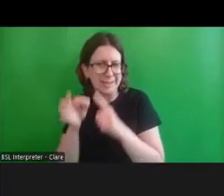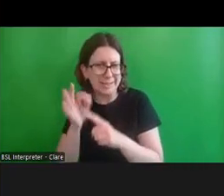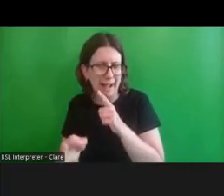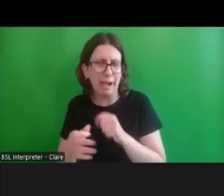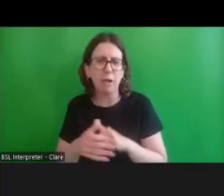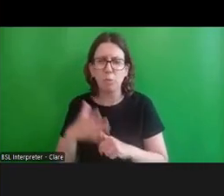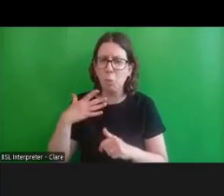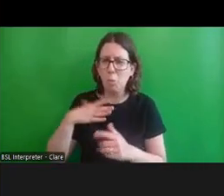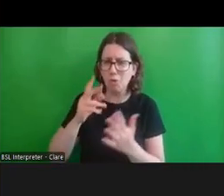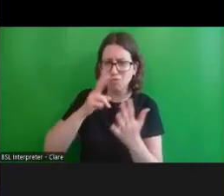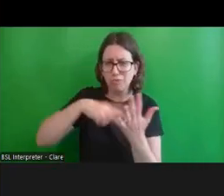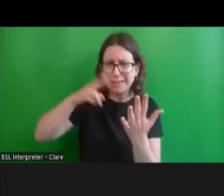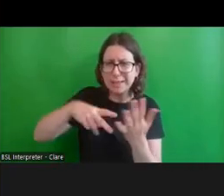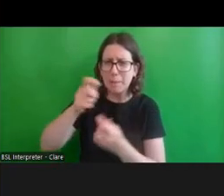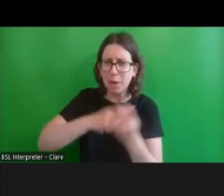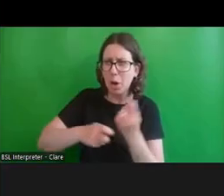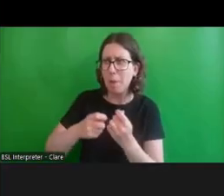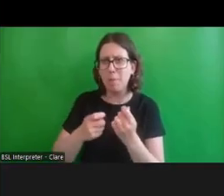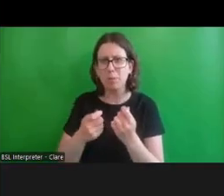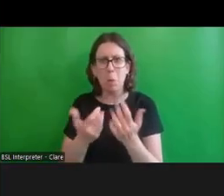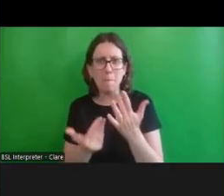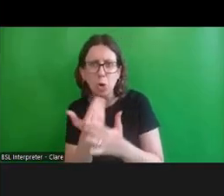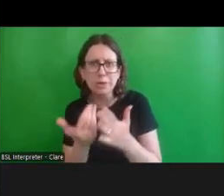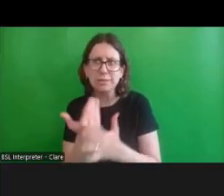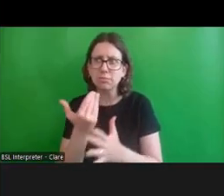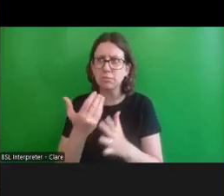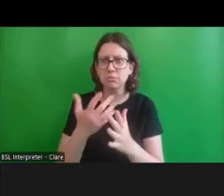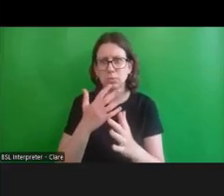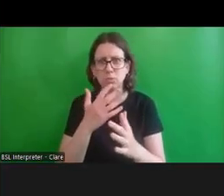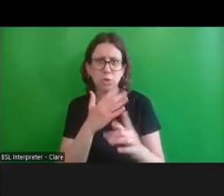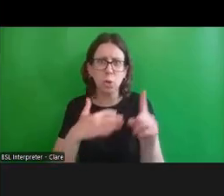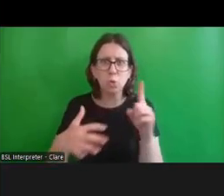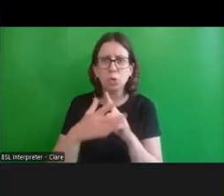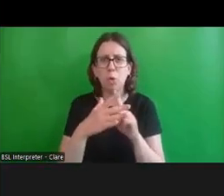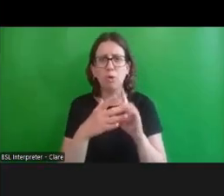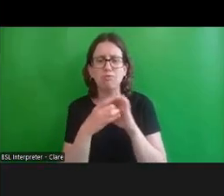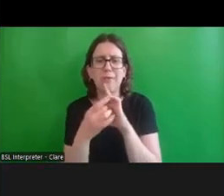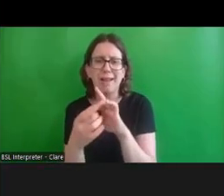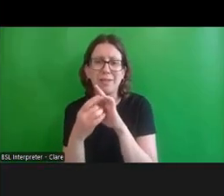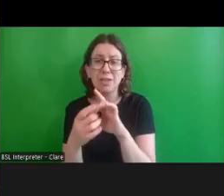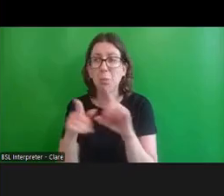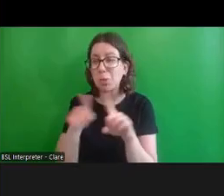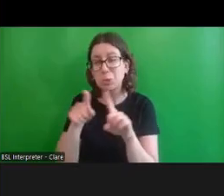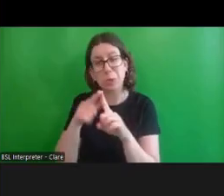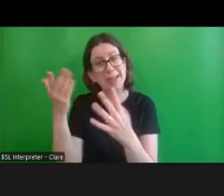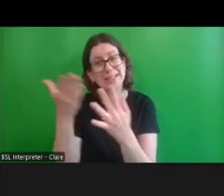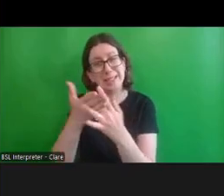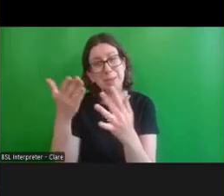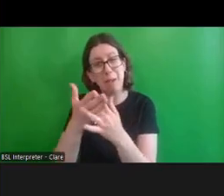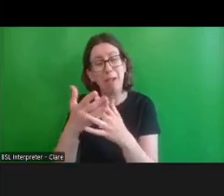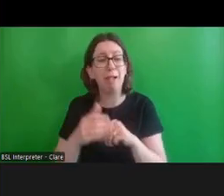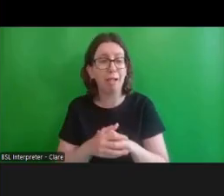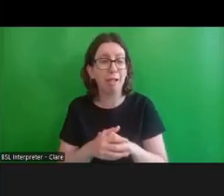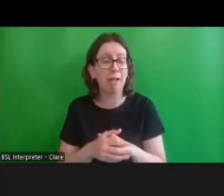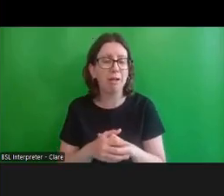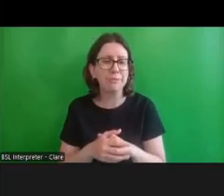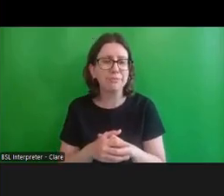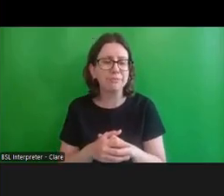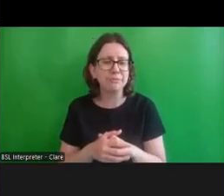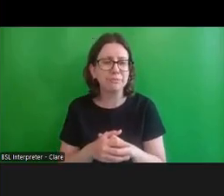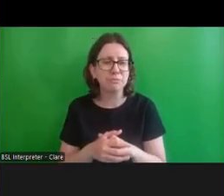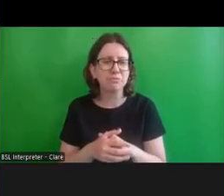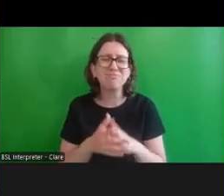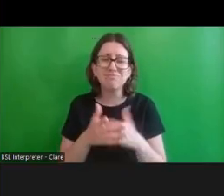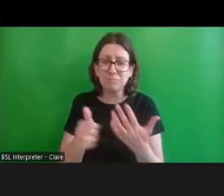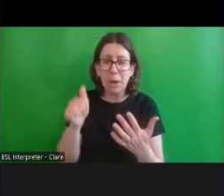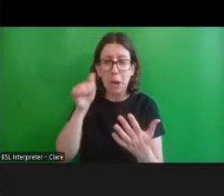as something modern, social, relevant and accessible to people all across the UK. But we know that